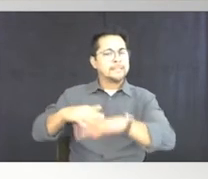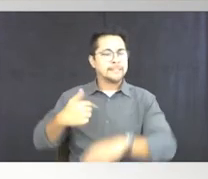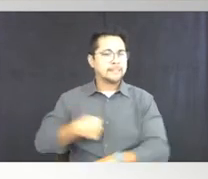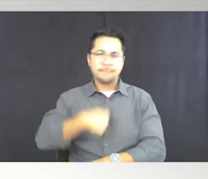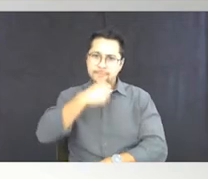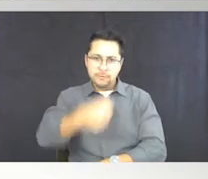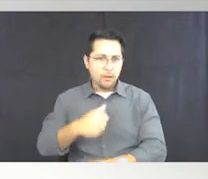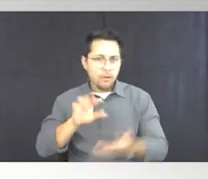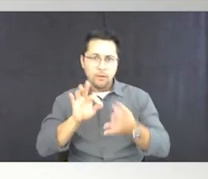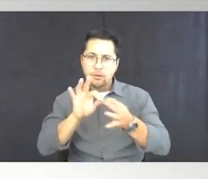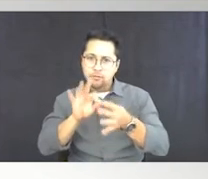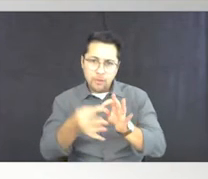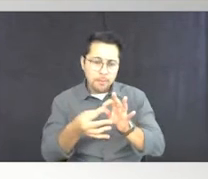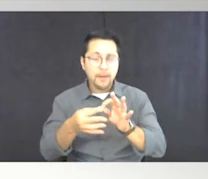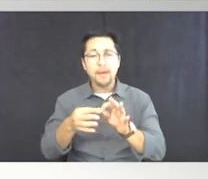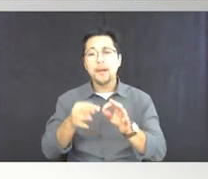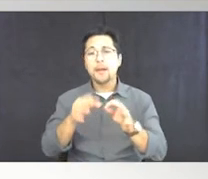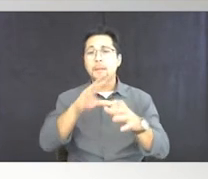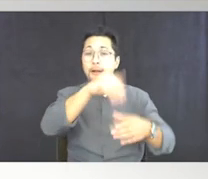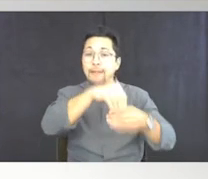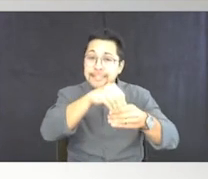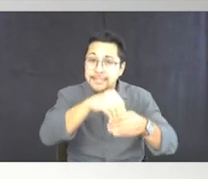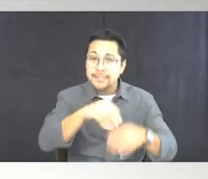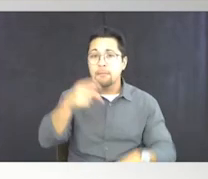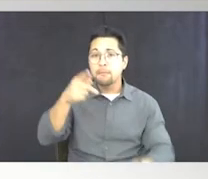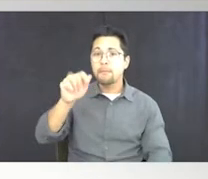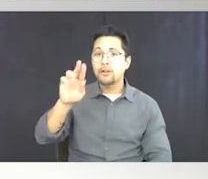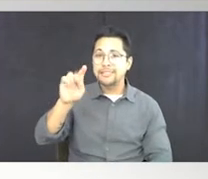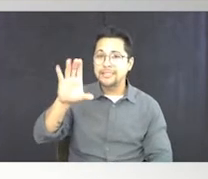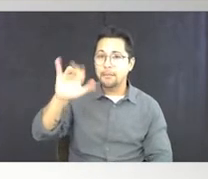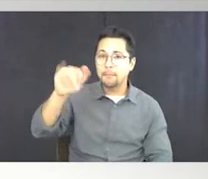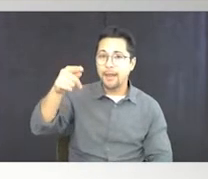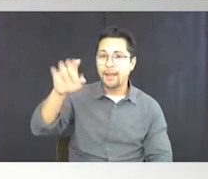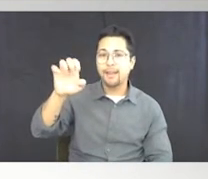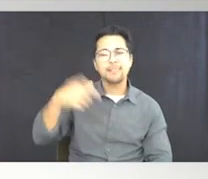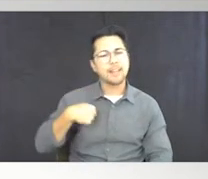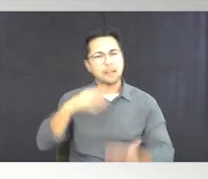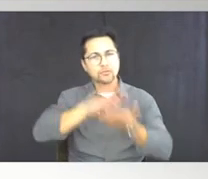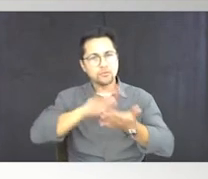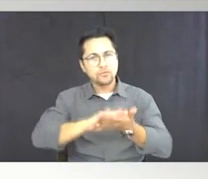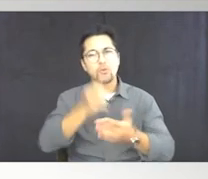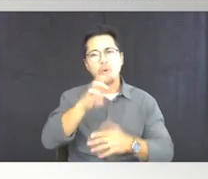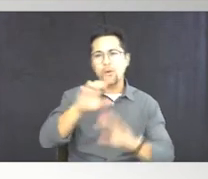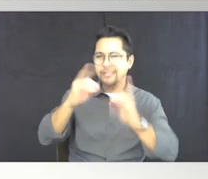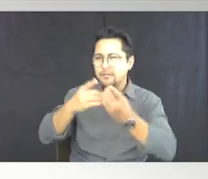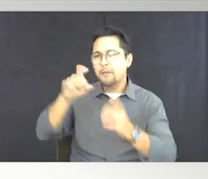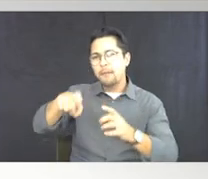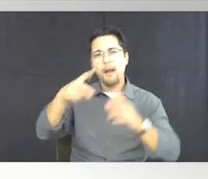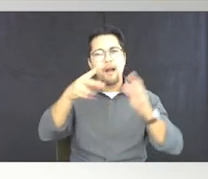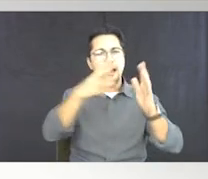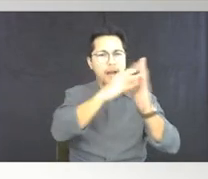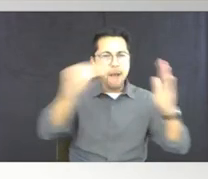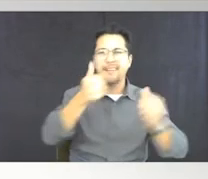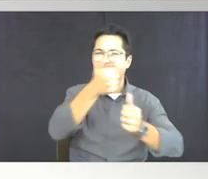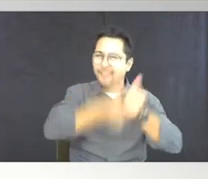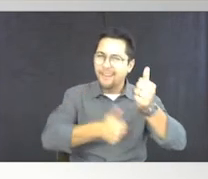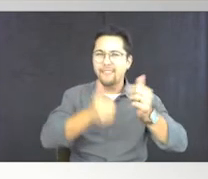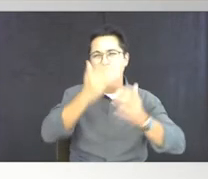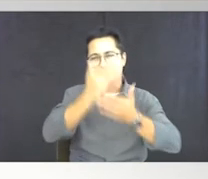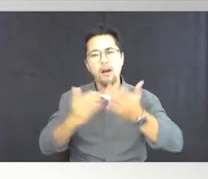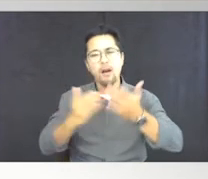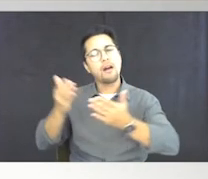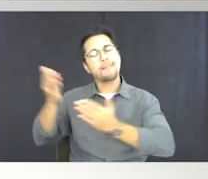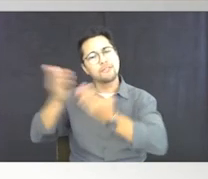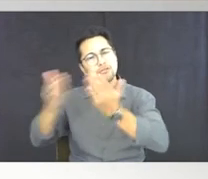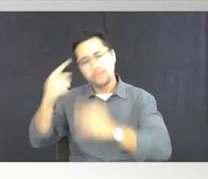not interpret participate to mean that a school or district must replicate every aspect of the services that a